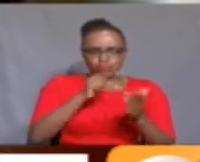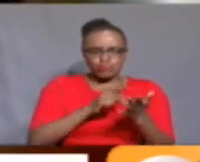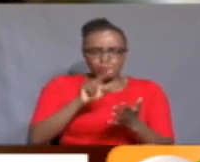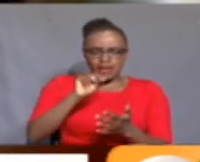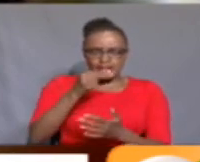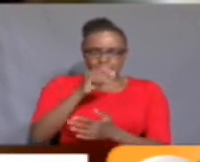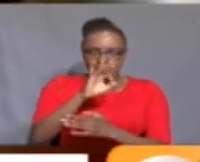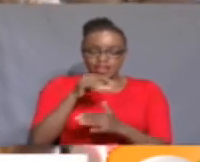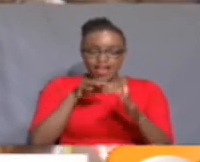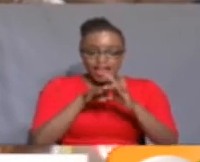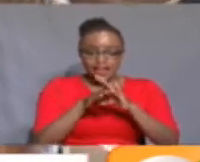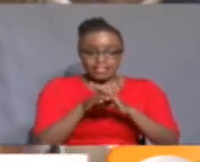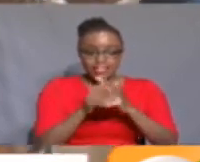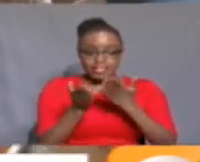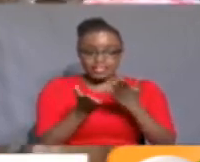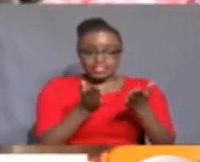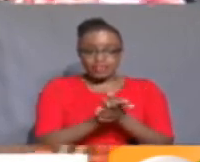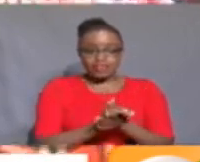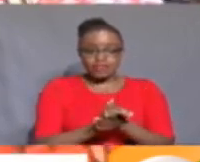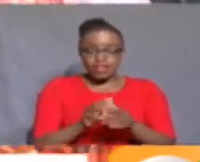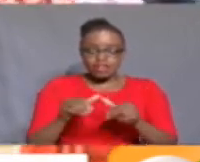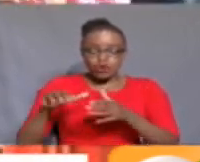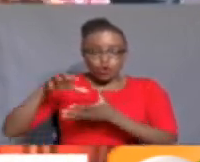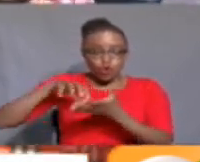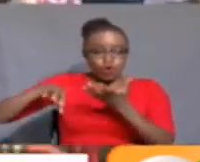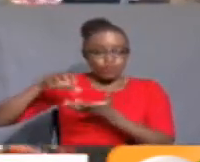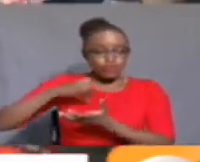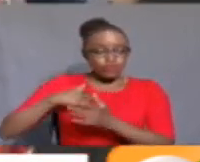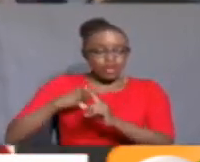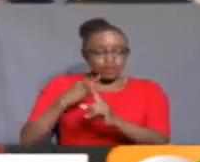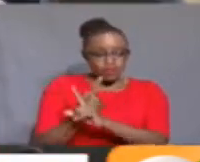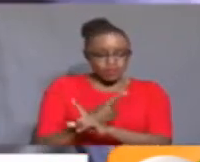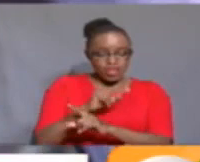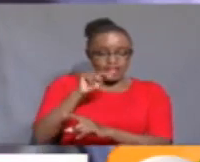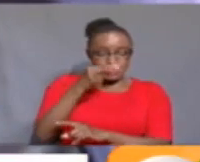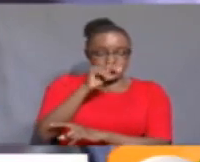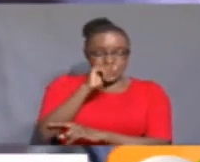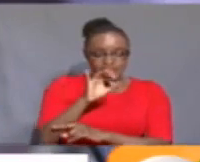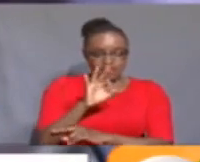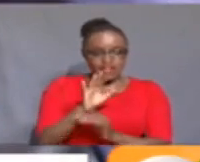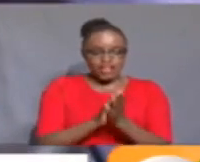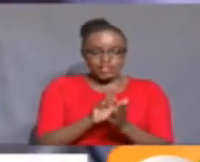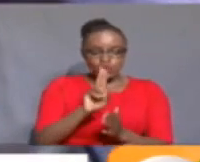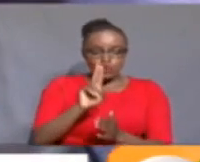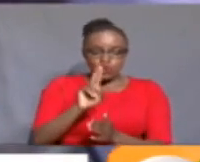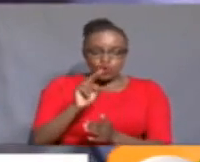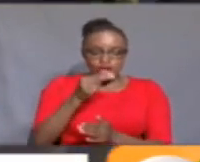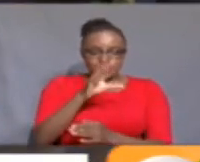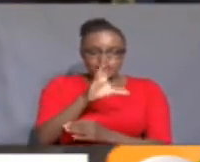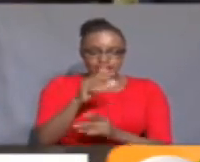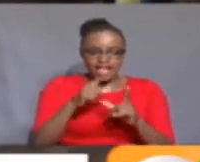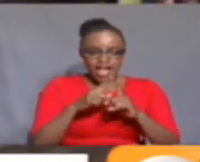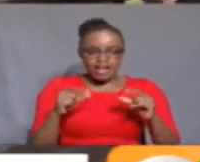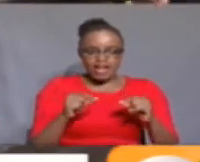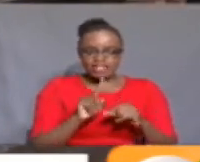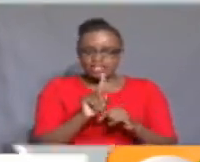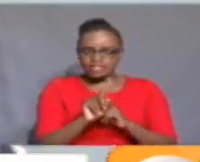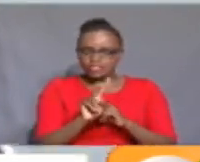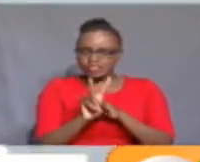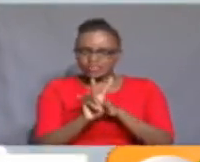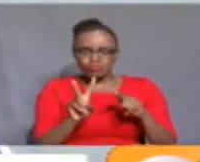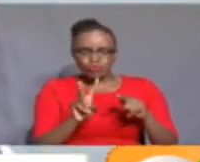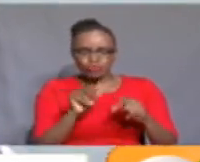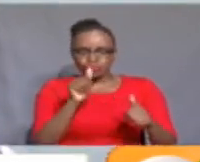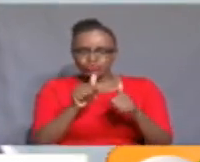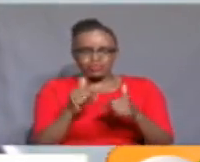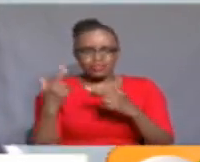and access services. Still, there is confusion on the difference between NHIF and UHC cards and what each ought to cater